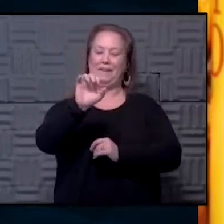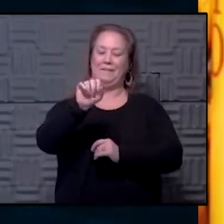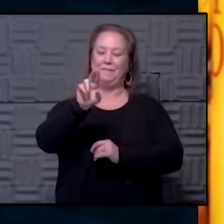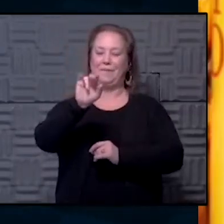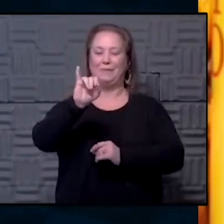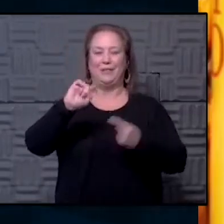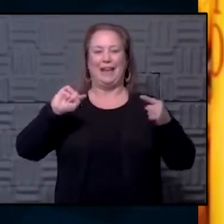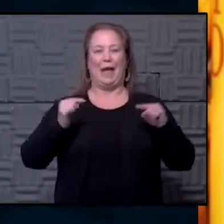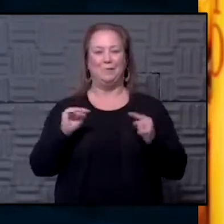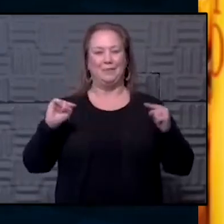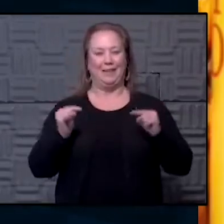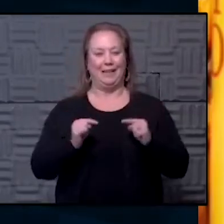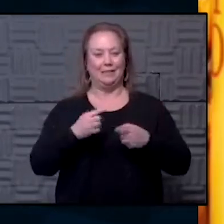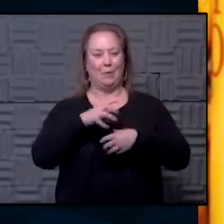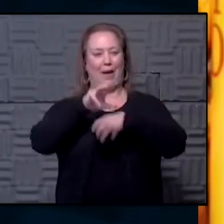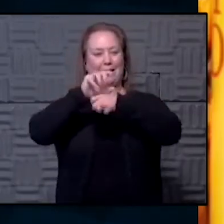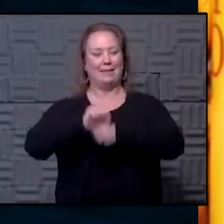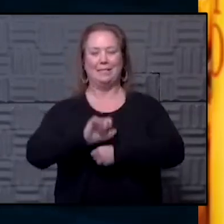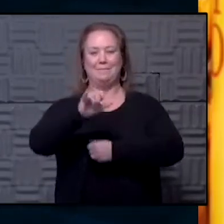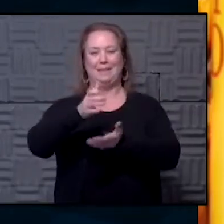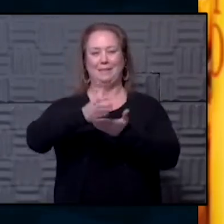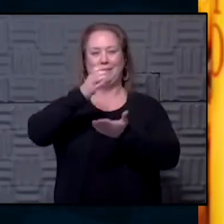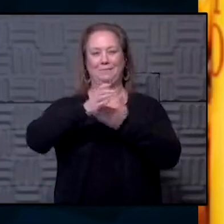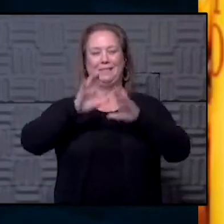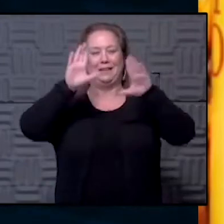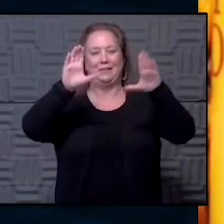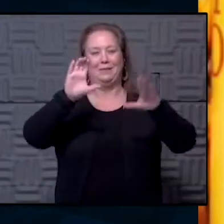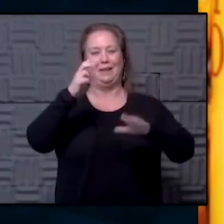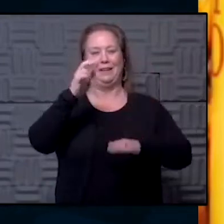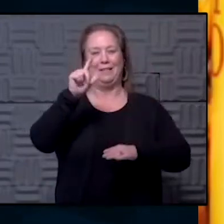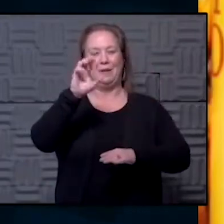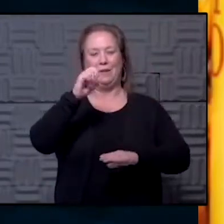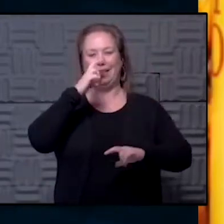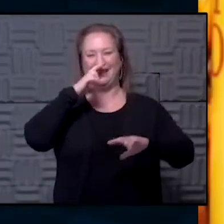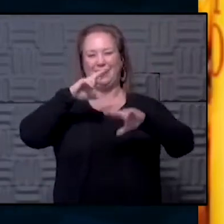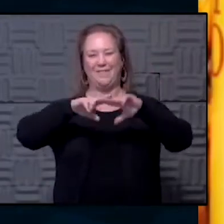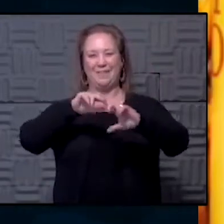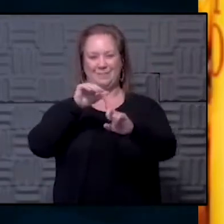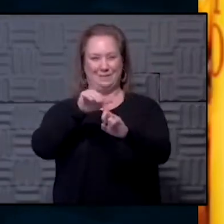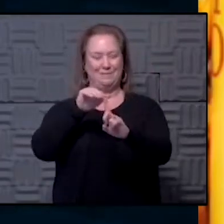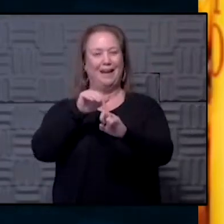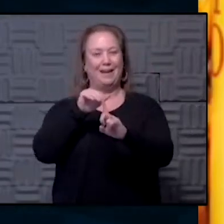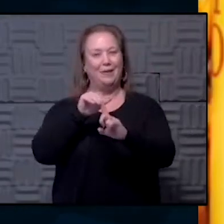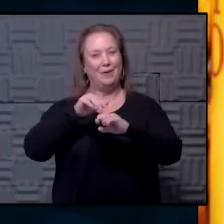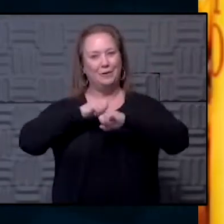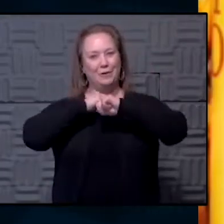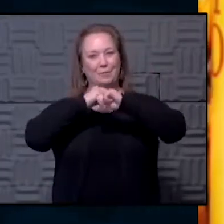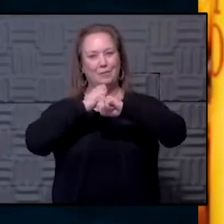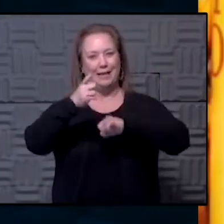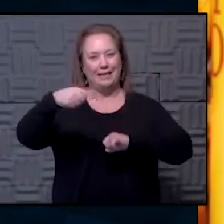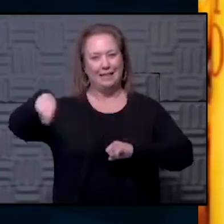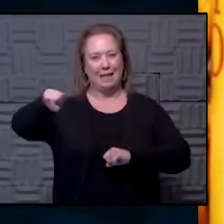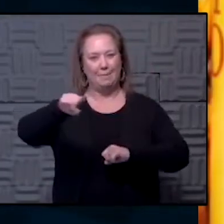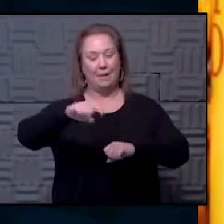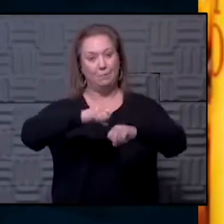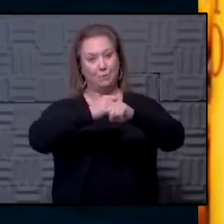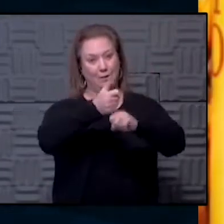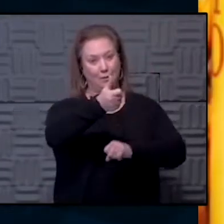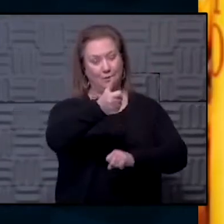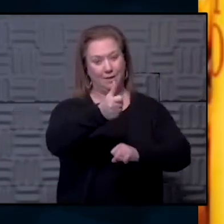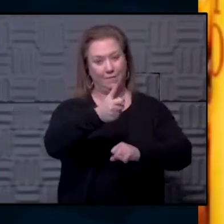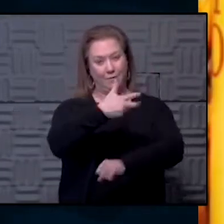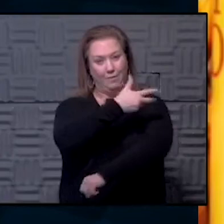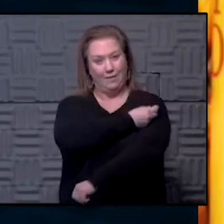I had these custom made. That's great, Chloe. Thank you. A fun reminder to let everyone know you're protecting them and yourself